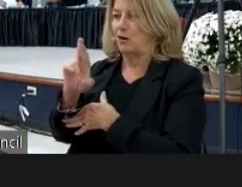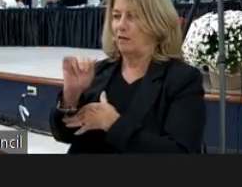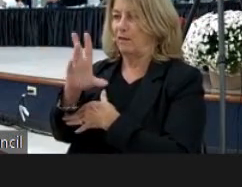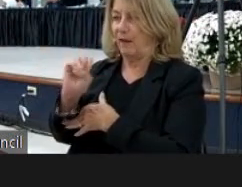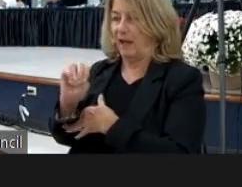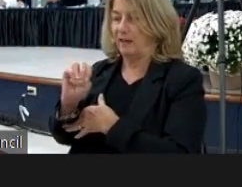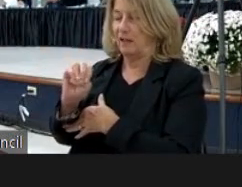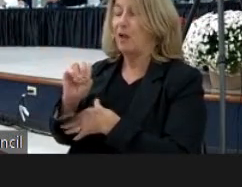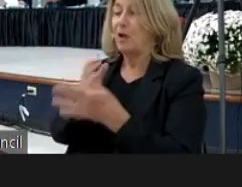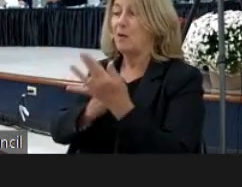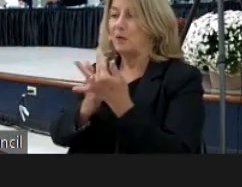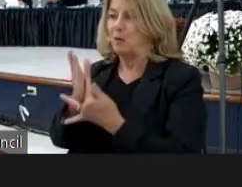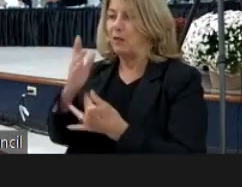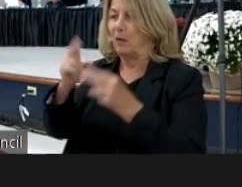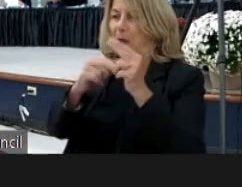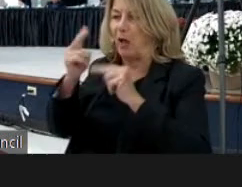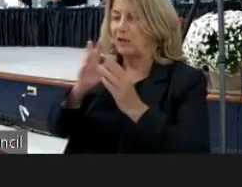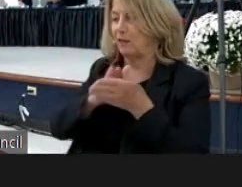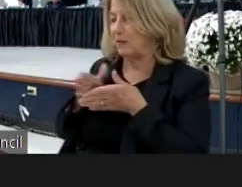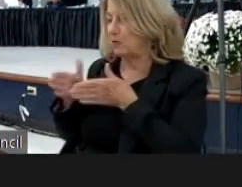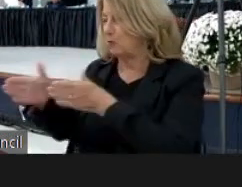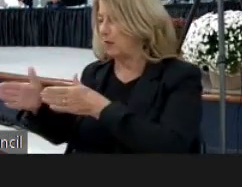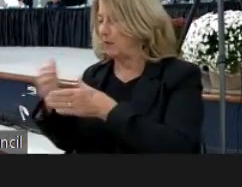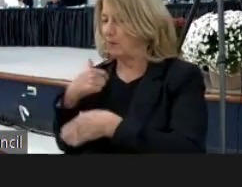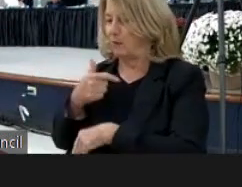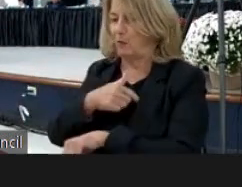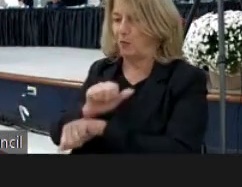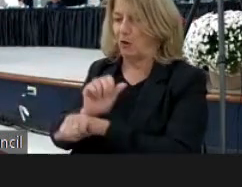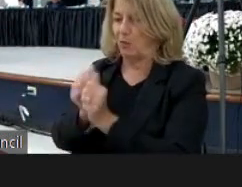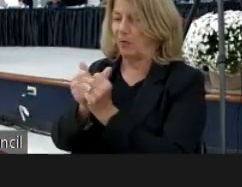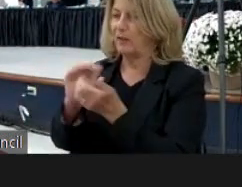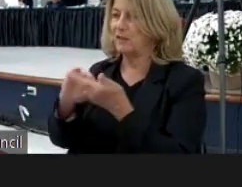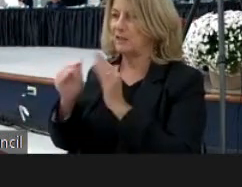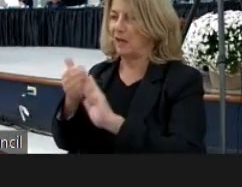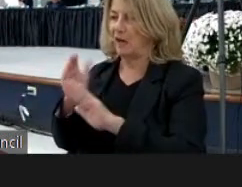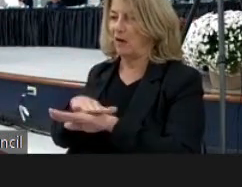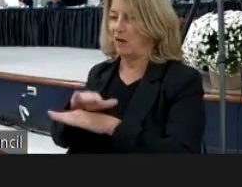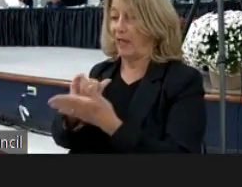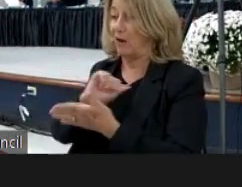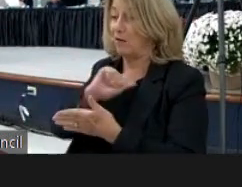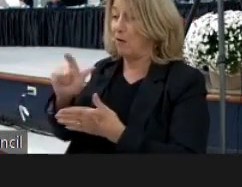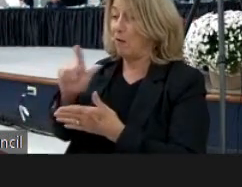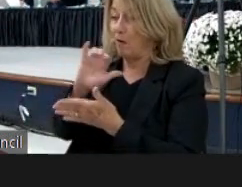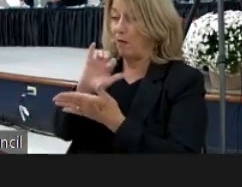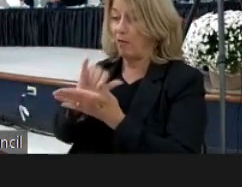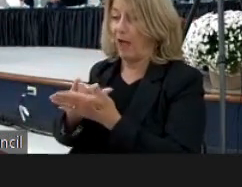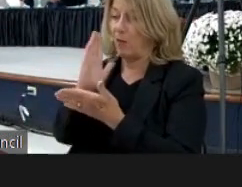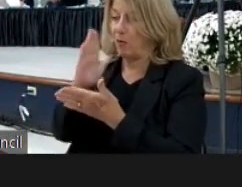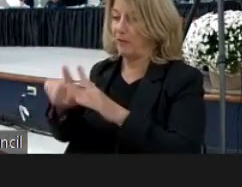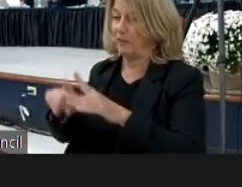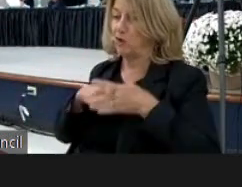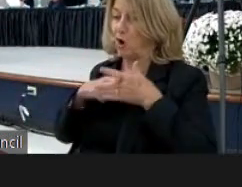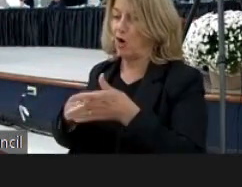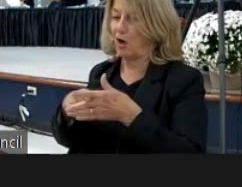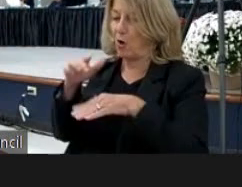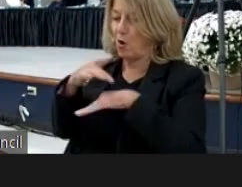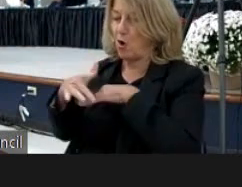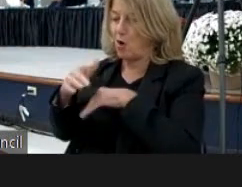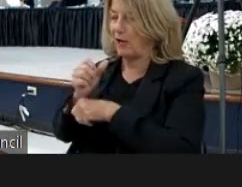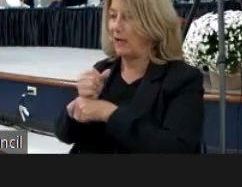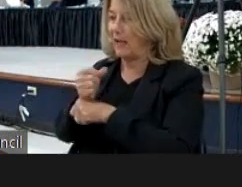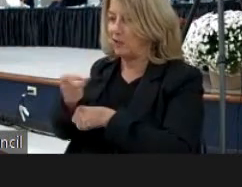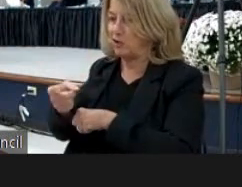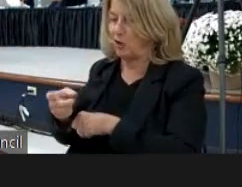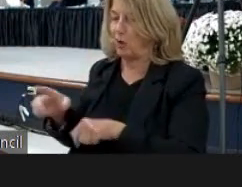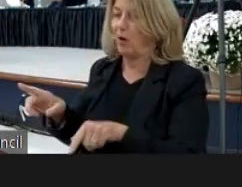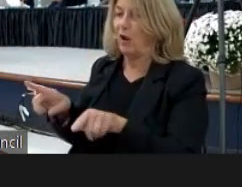that we've been coordinating with the city on. And then all that will be started early next year as we